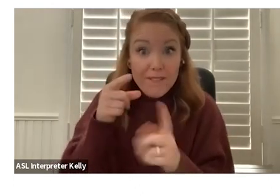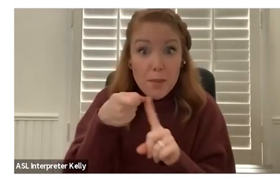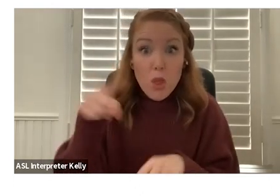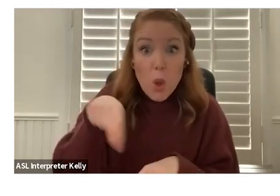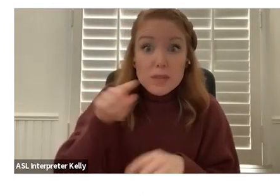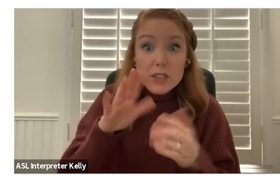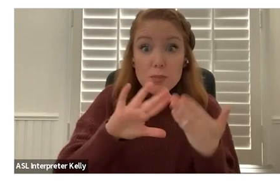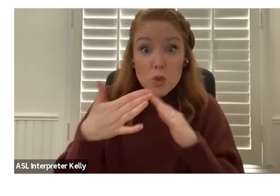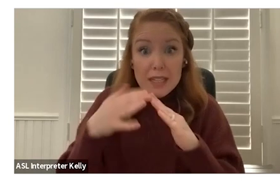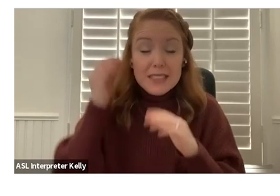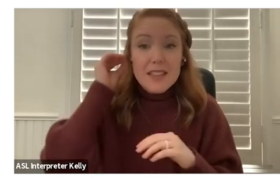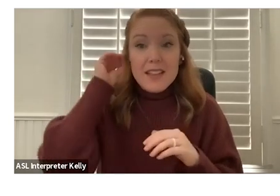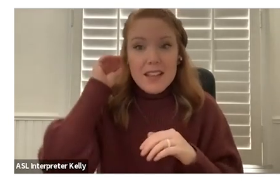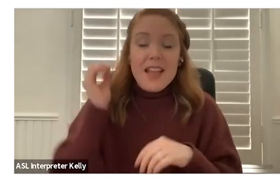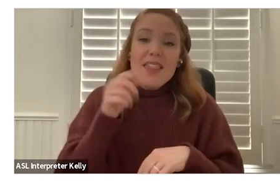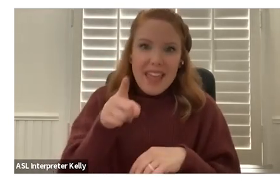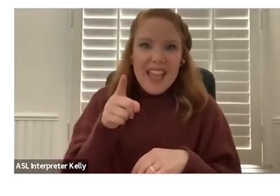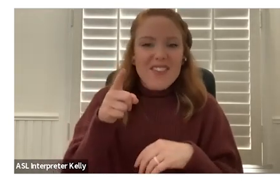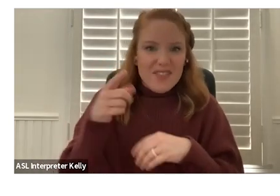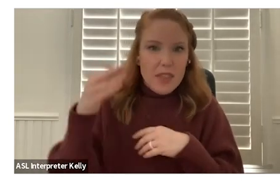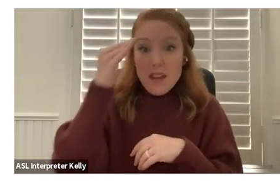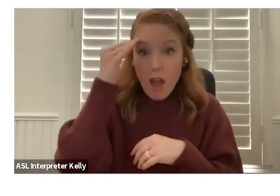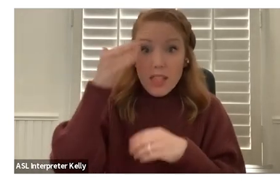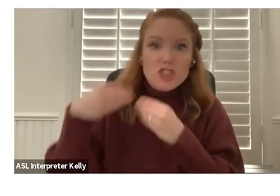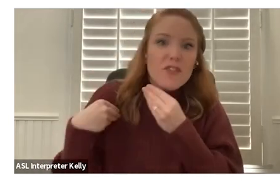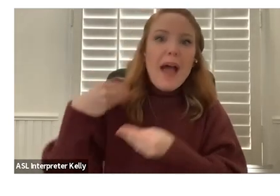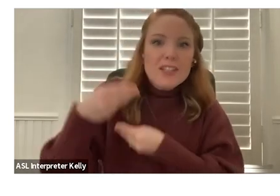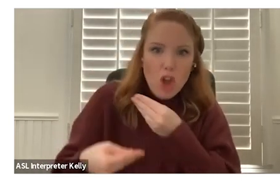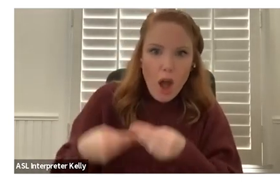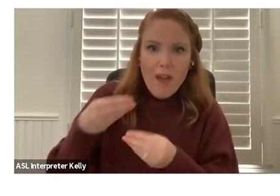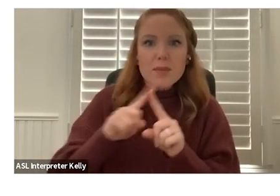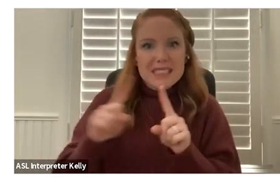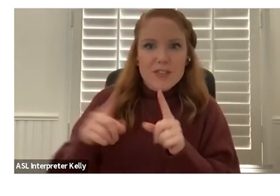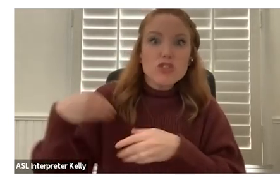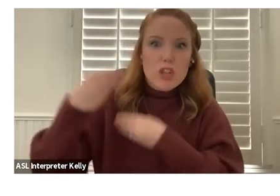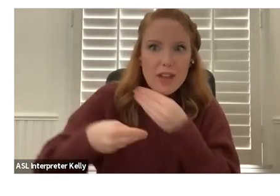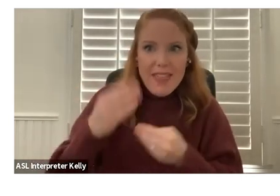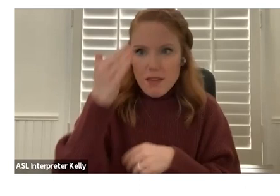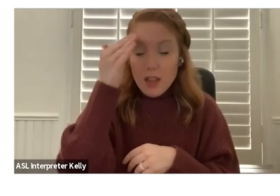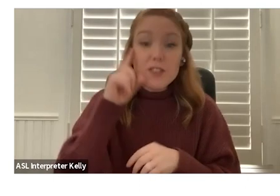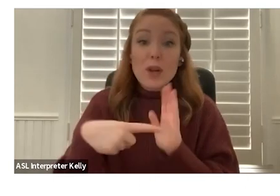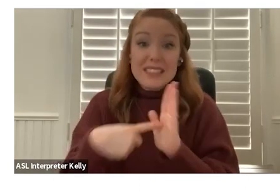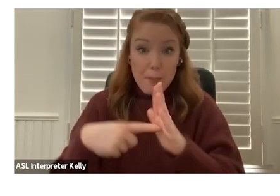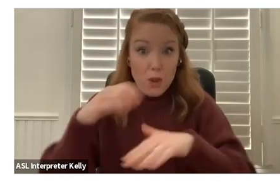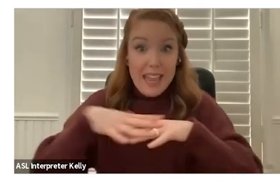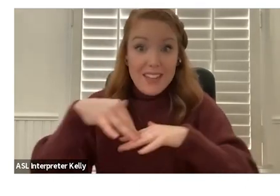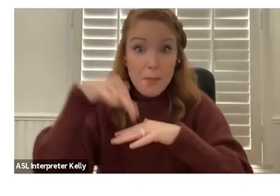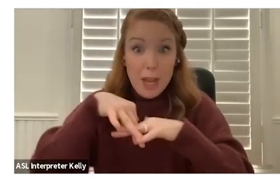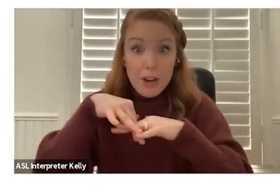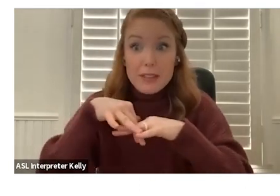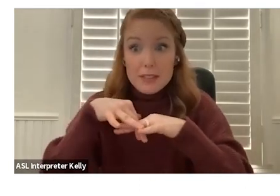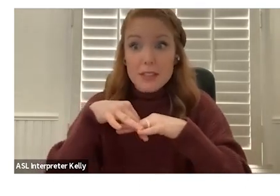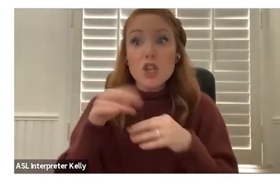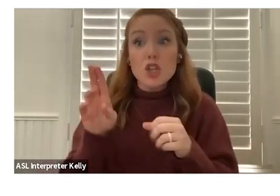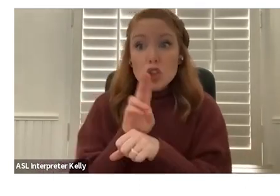indigenous knowledge that was appropriated by colonialist capitalist endeavors. And this leads us to commodity as